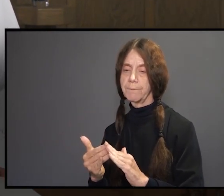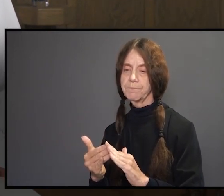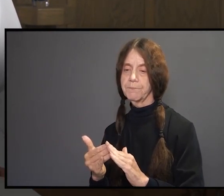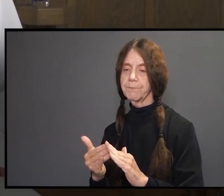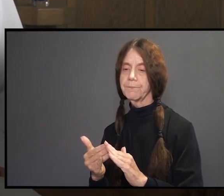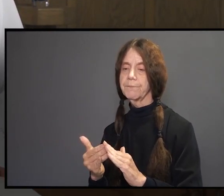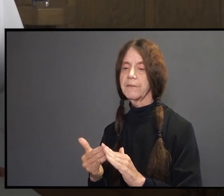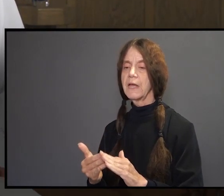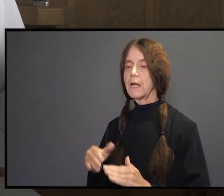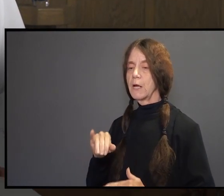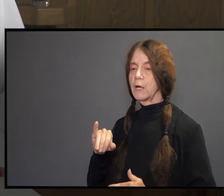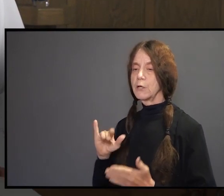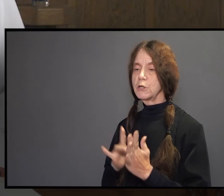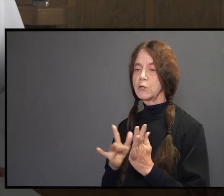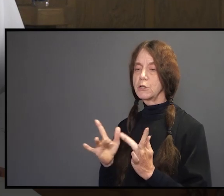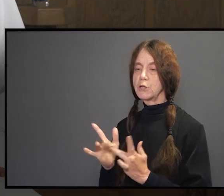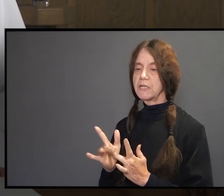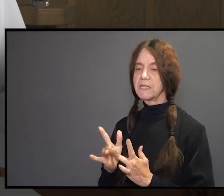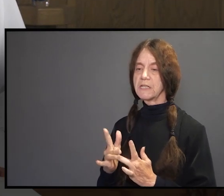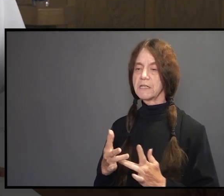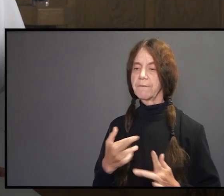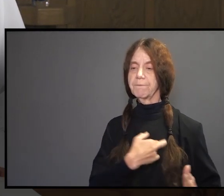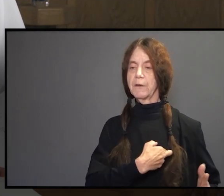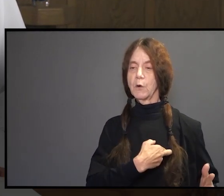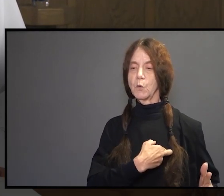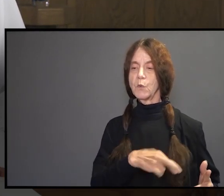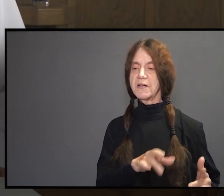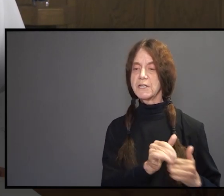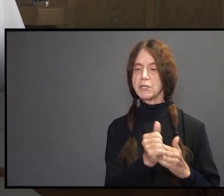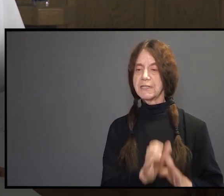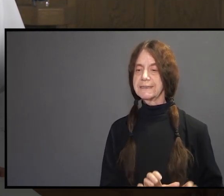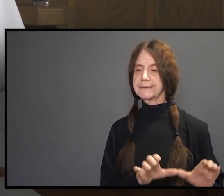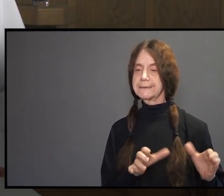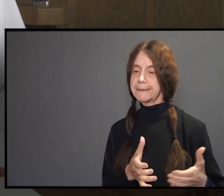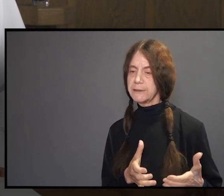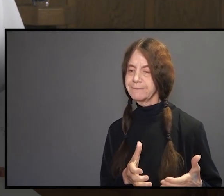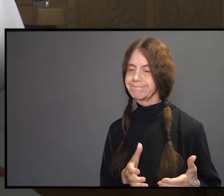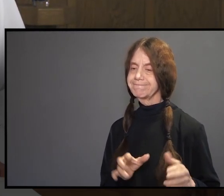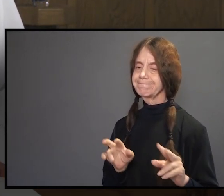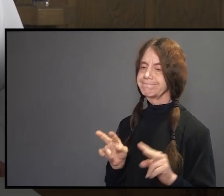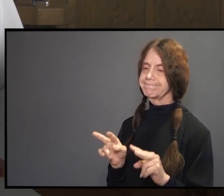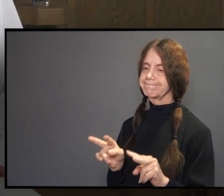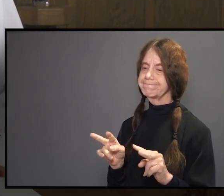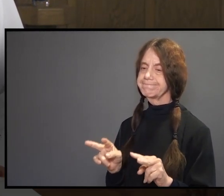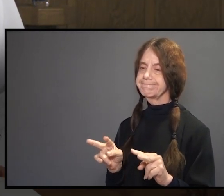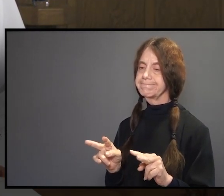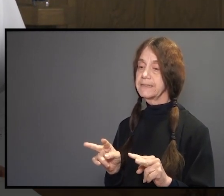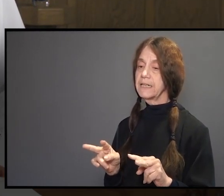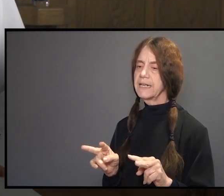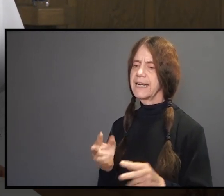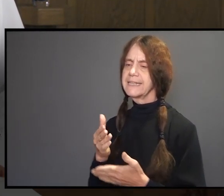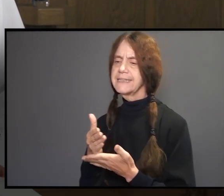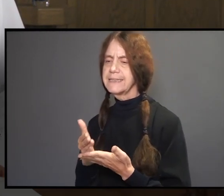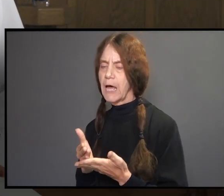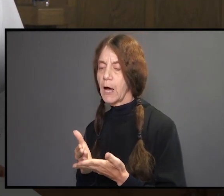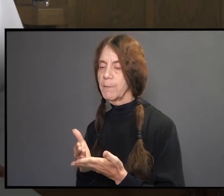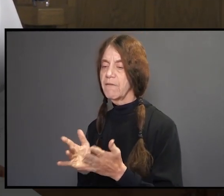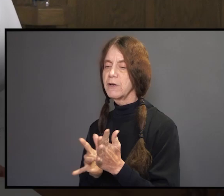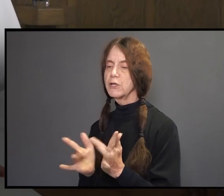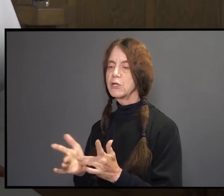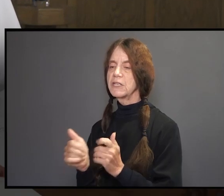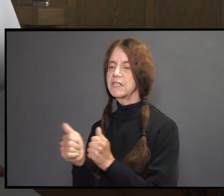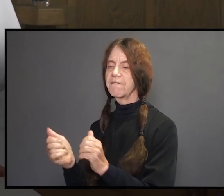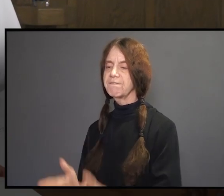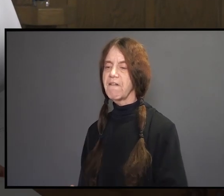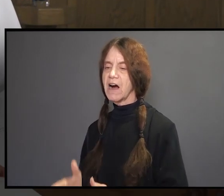When the Pharisees gathered to Jesus with some of the scribes who had come from Jerusalem, they saw that some of